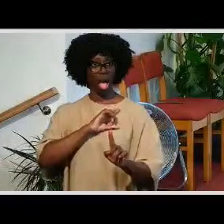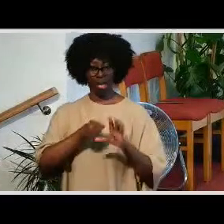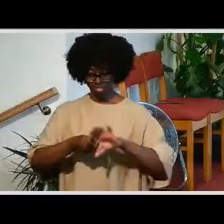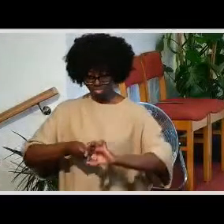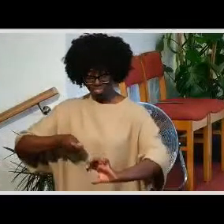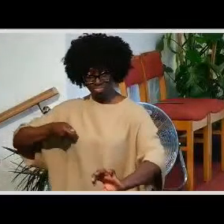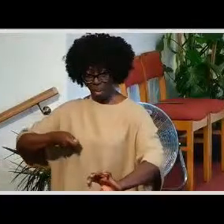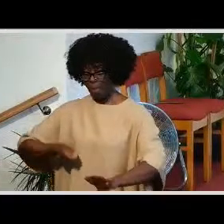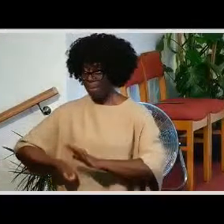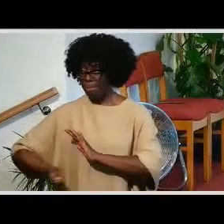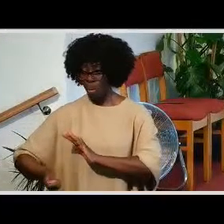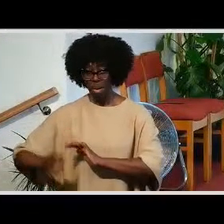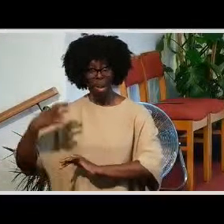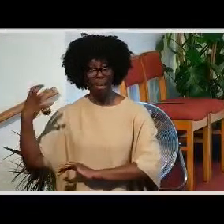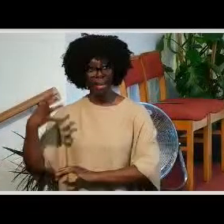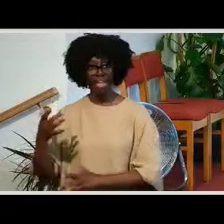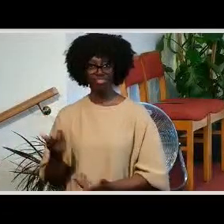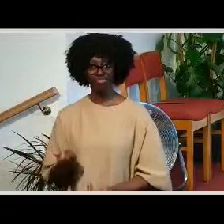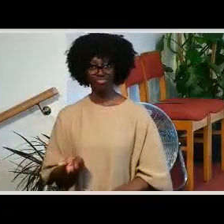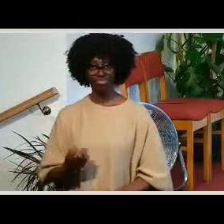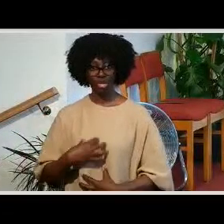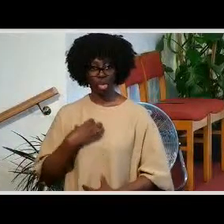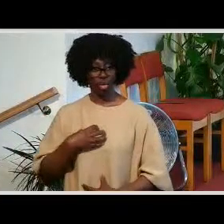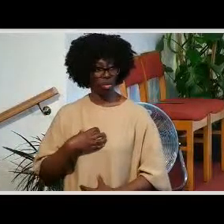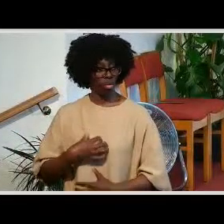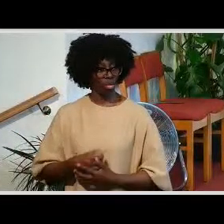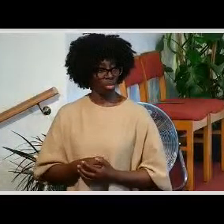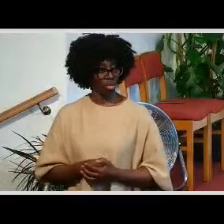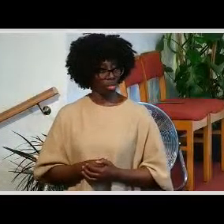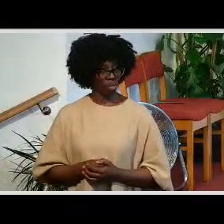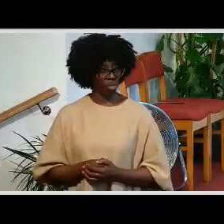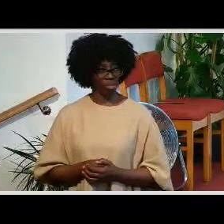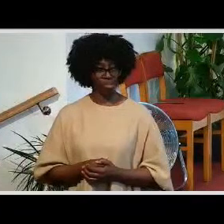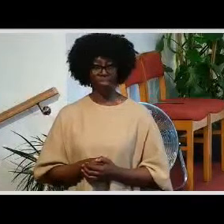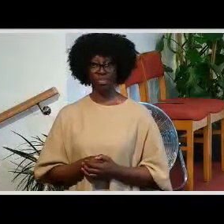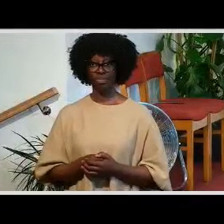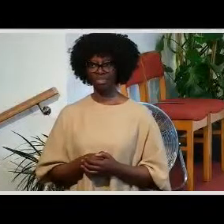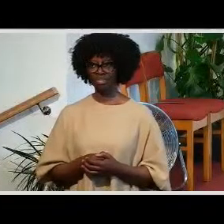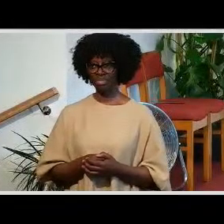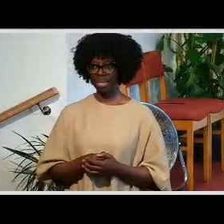so God used him, although he had a shriveled arm, to destroy a wicked king.